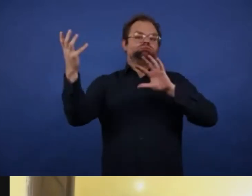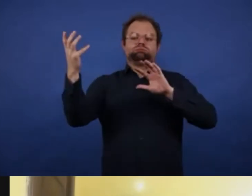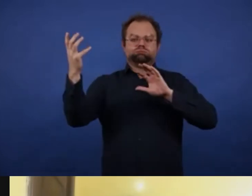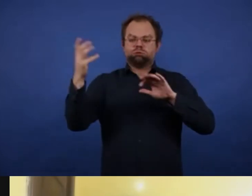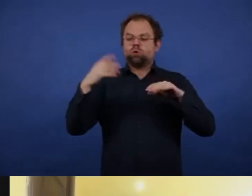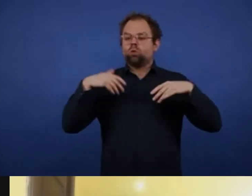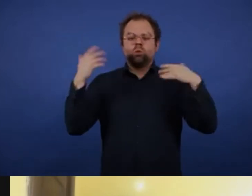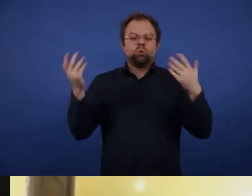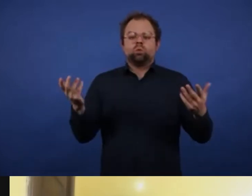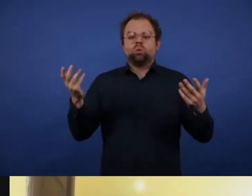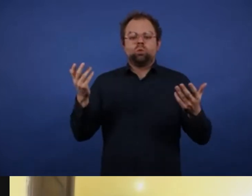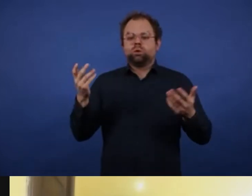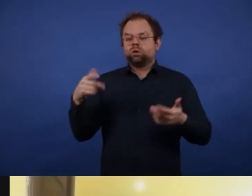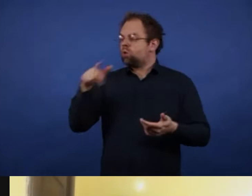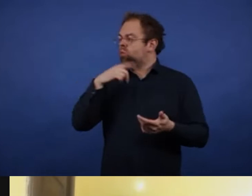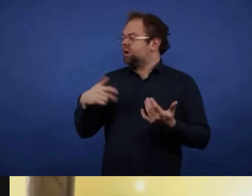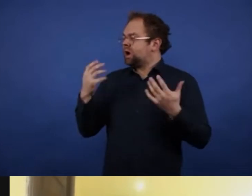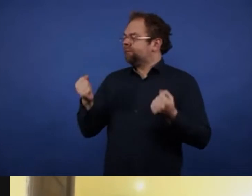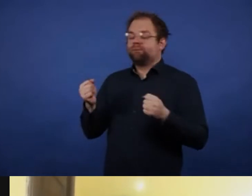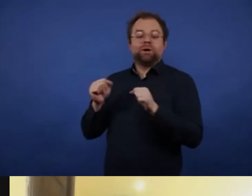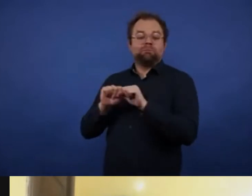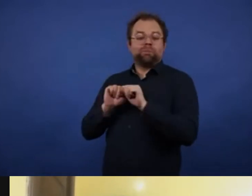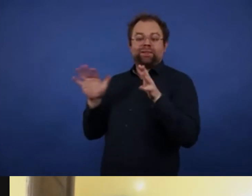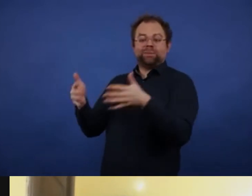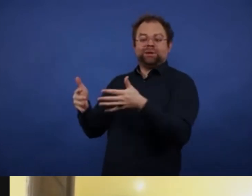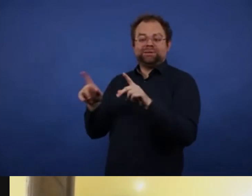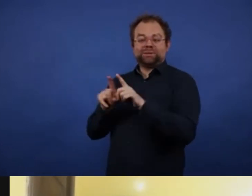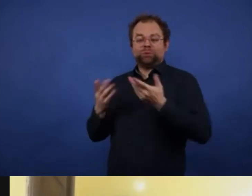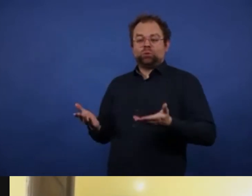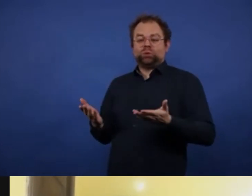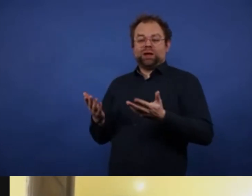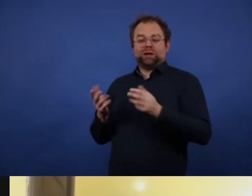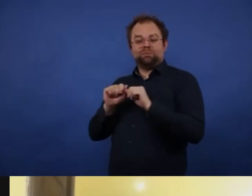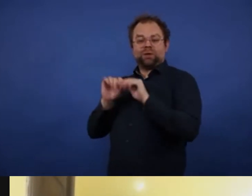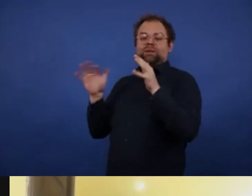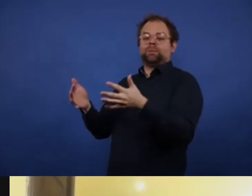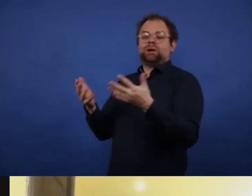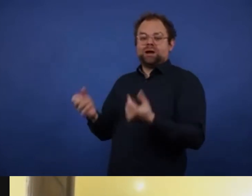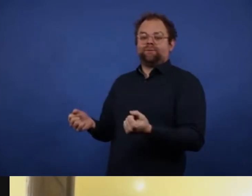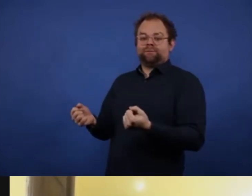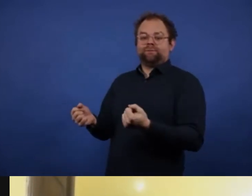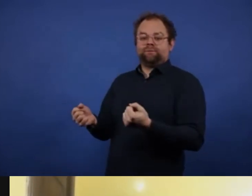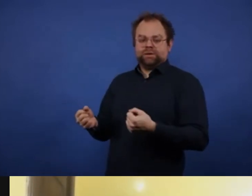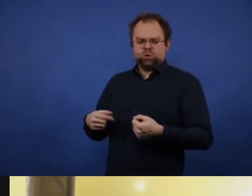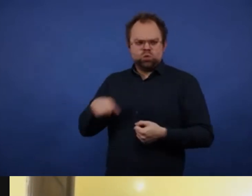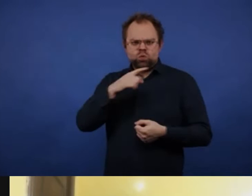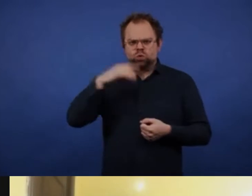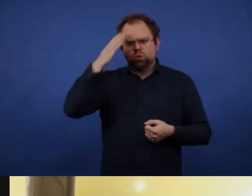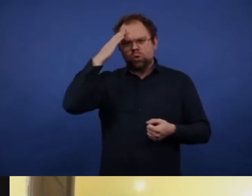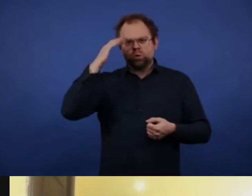We are faced with a great challenge, of course. How can we, as people with disability,